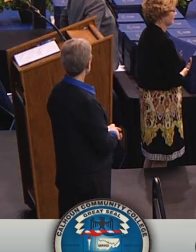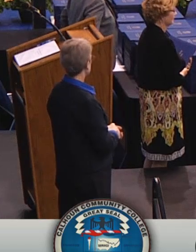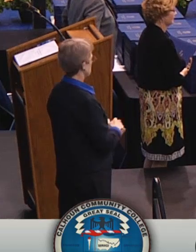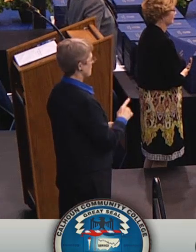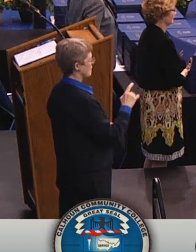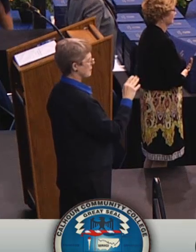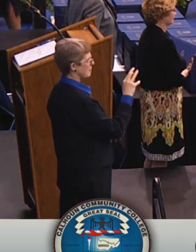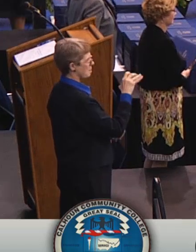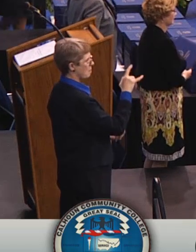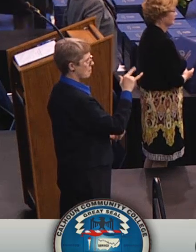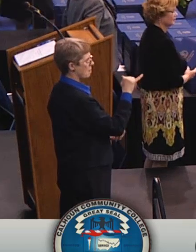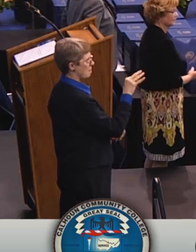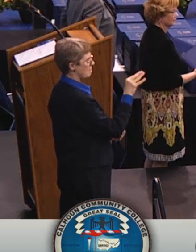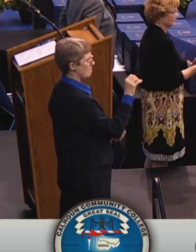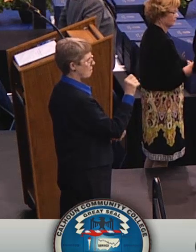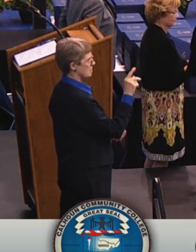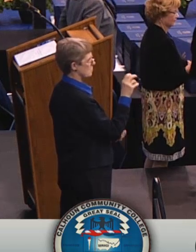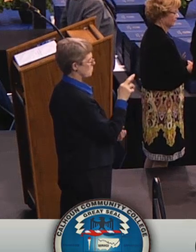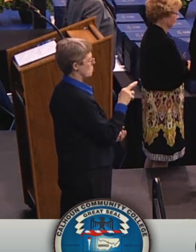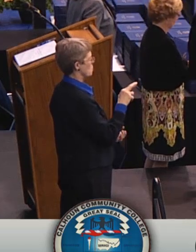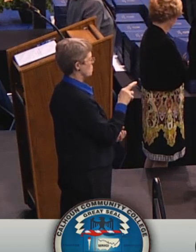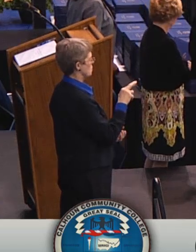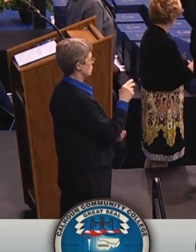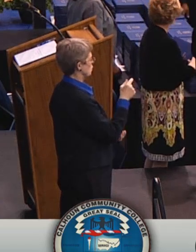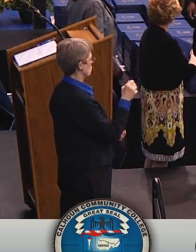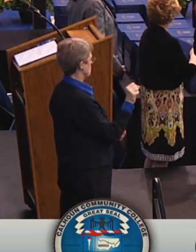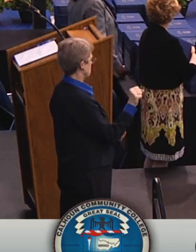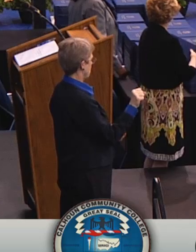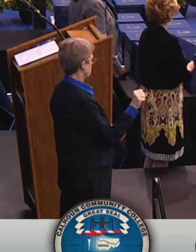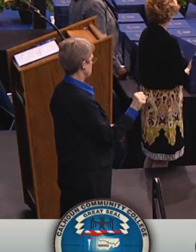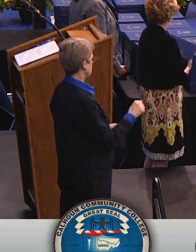Kimberly Diane Foster, General Studies.